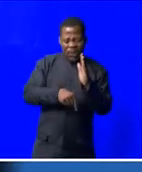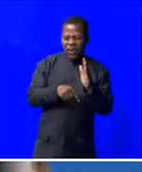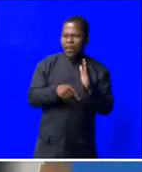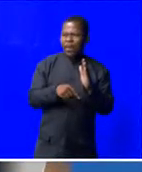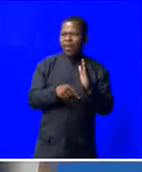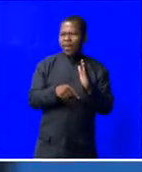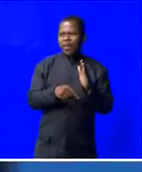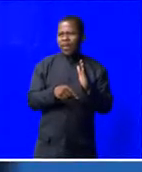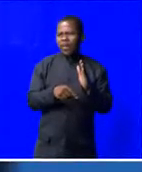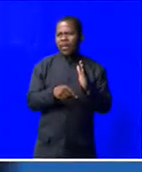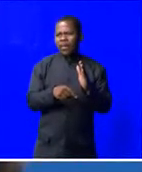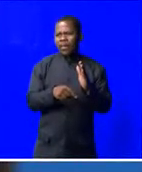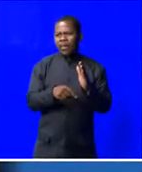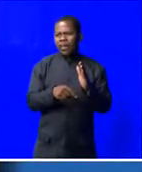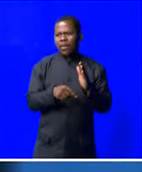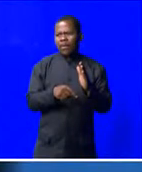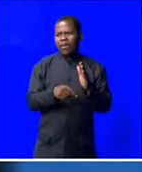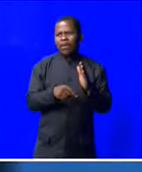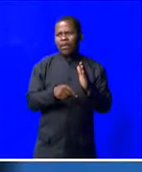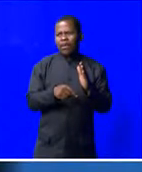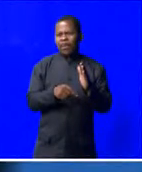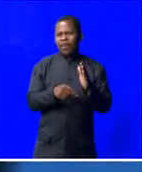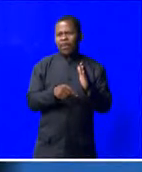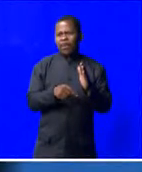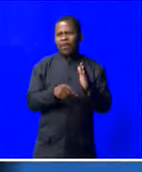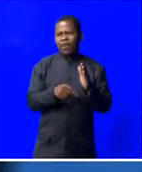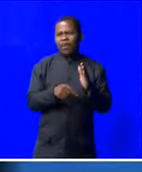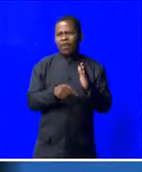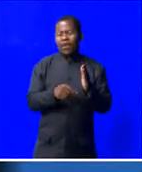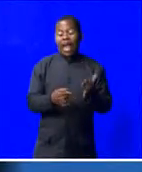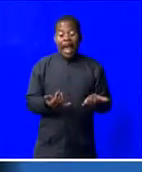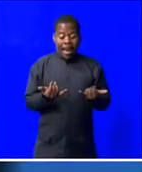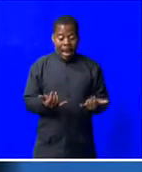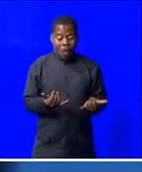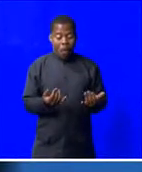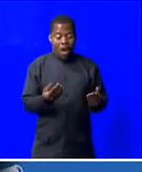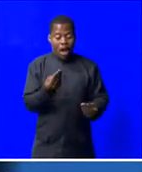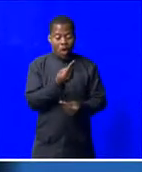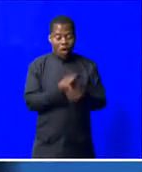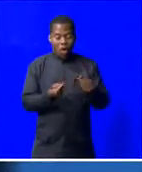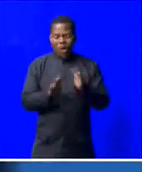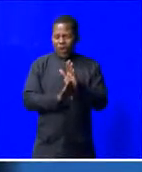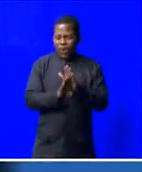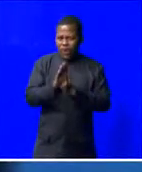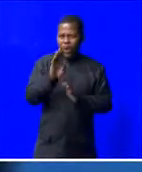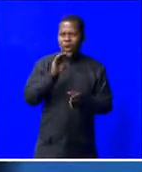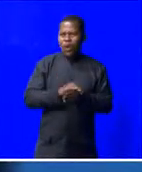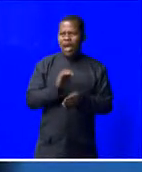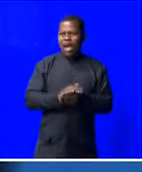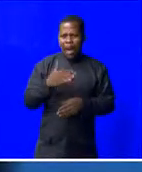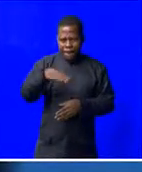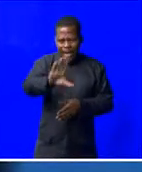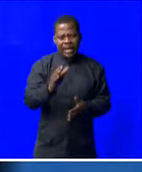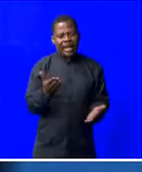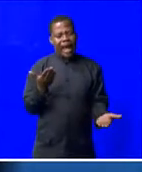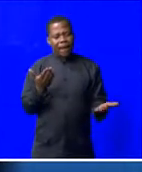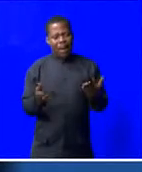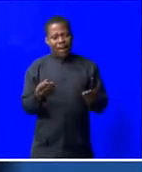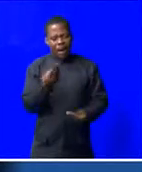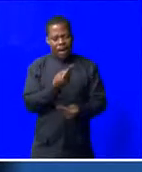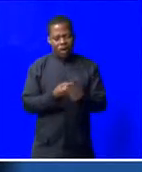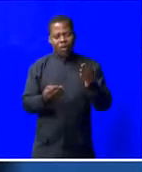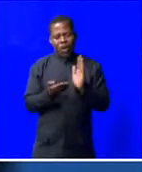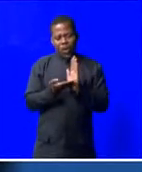Lendlela ukuthi simkhulisa rise kuphi simkhulisa le economy nyalo simbheka ukuthi vele cishe lapho bo 4%